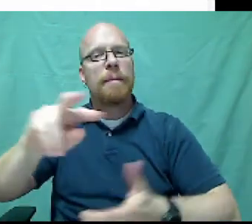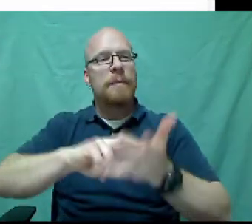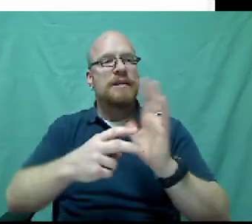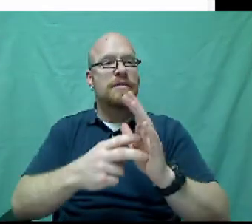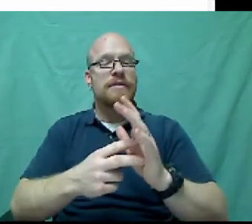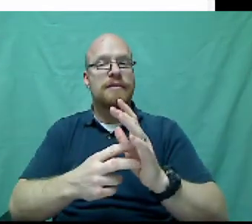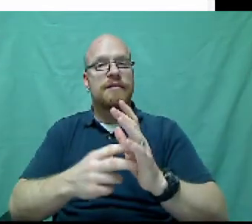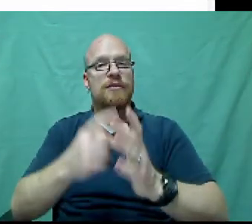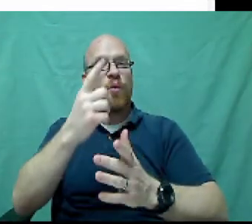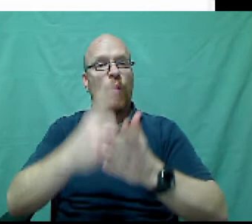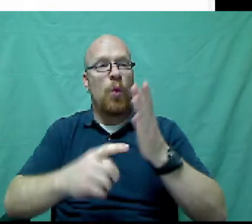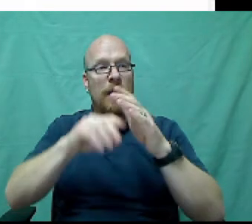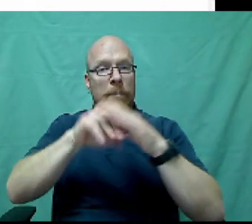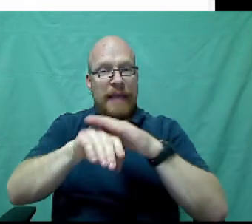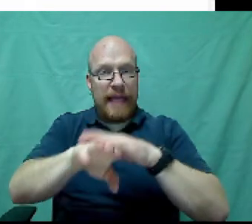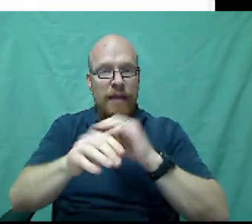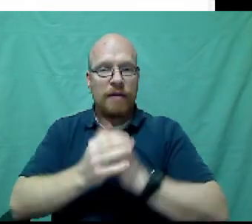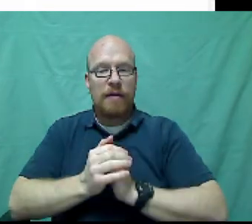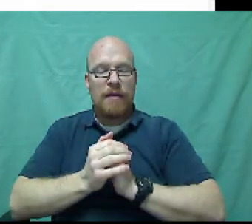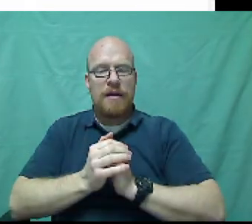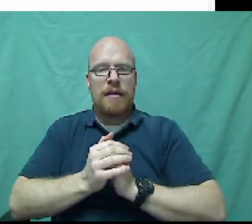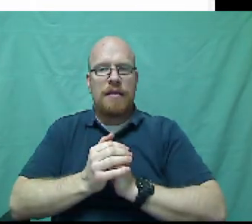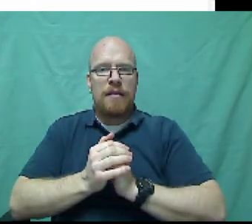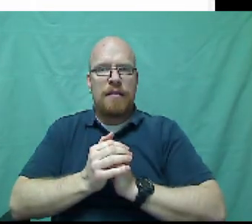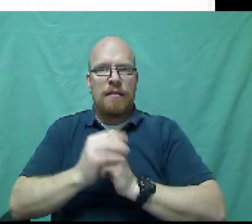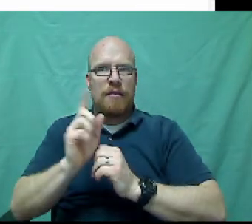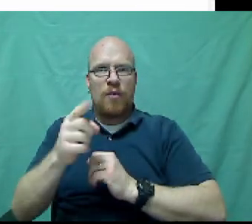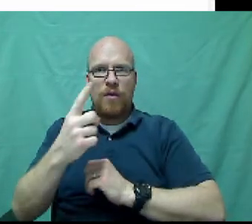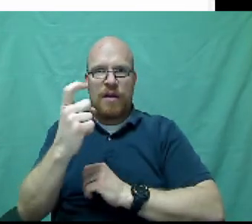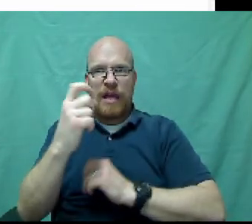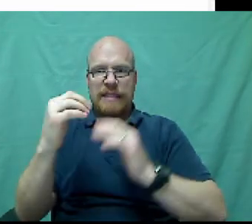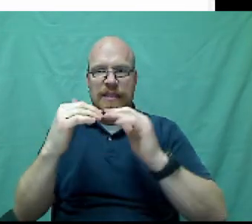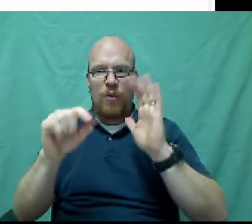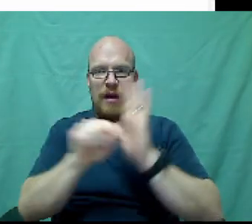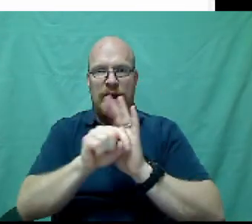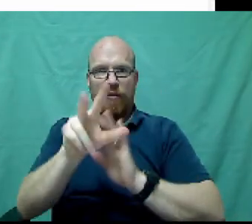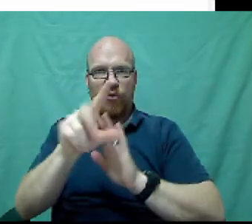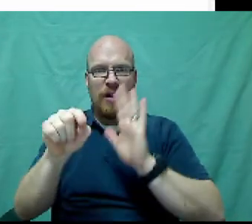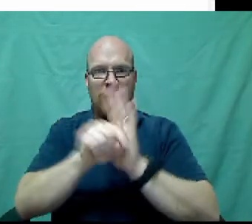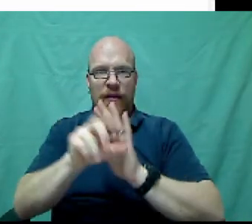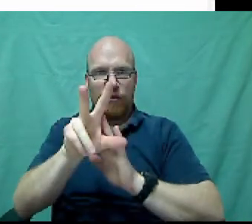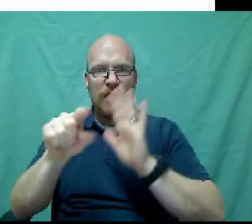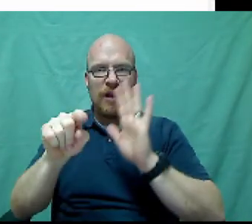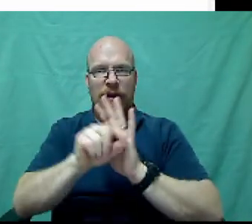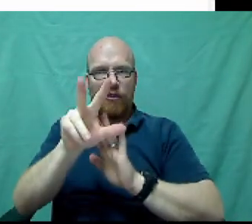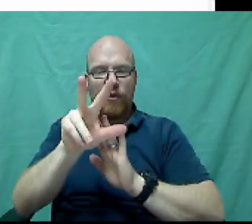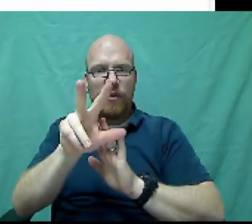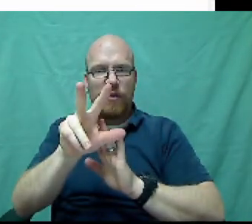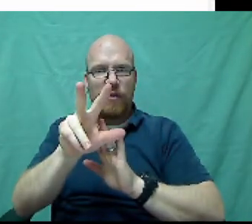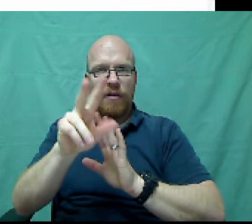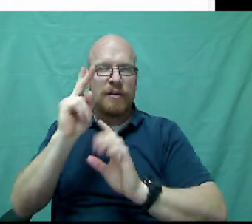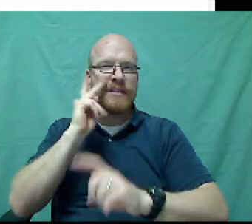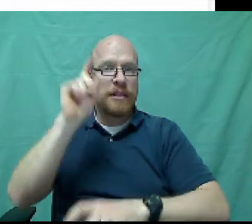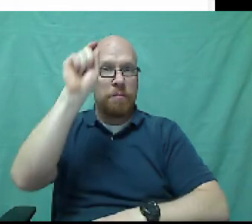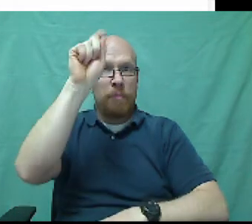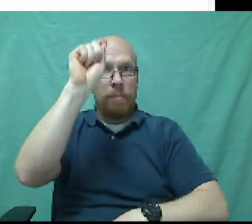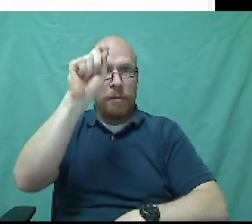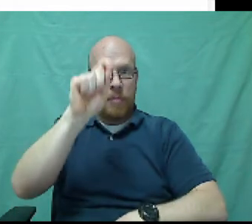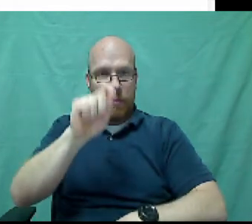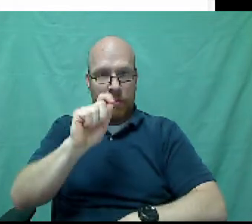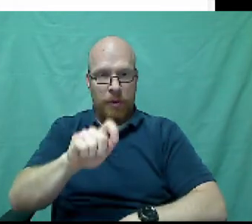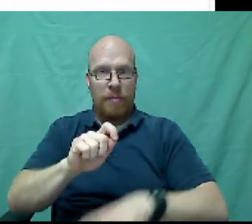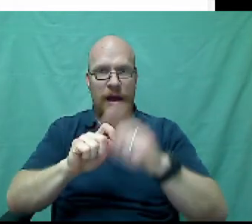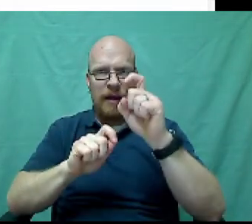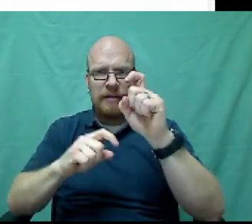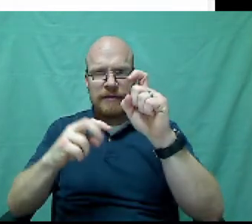So what that means is whatever we put in, really, it's one value. X equals -3. -3, -3, -3. If you were to